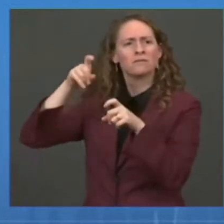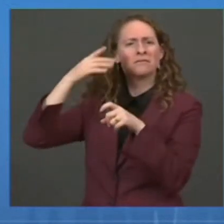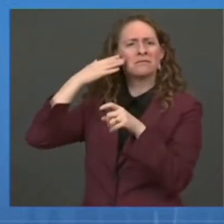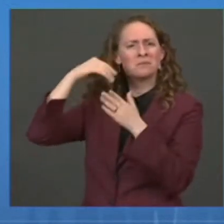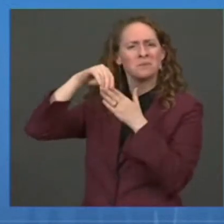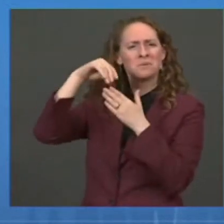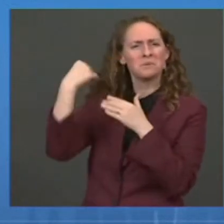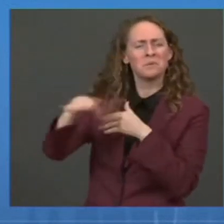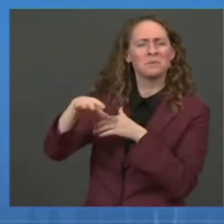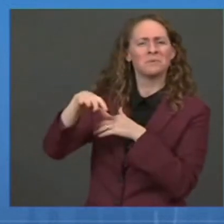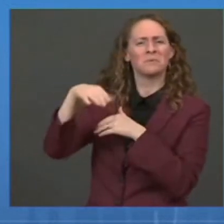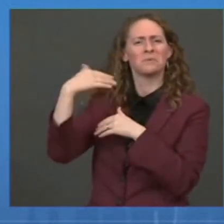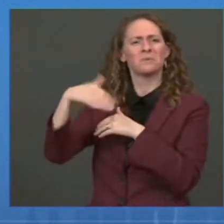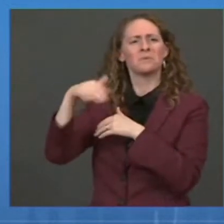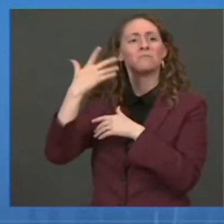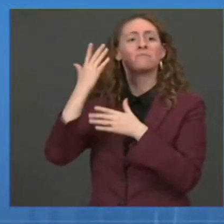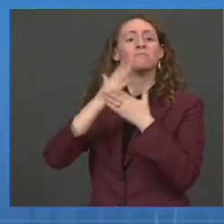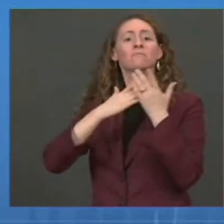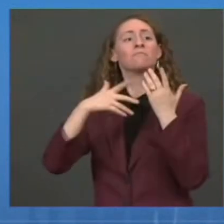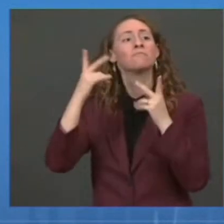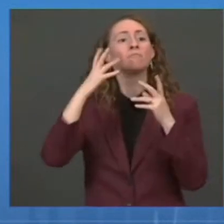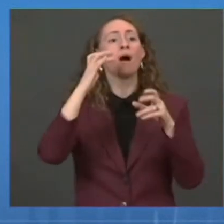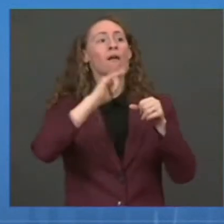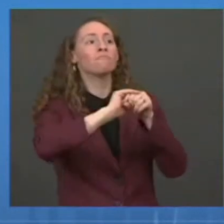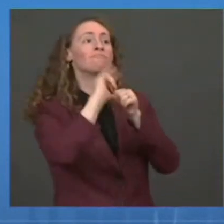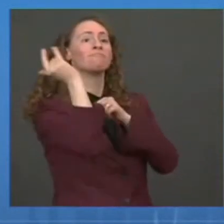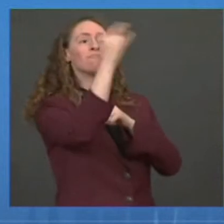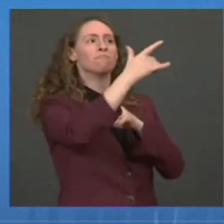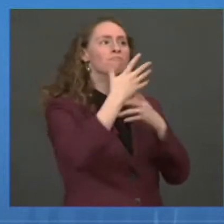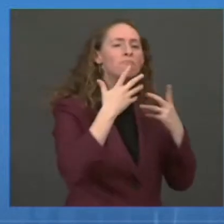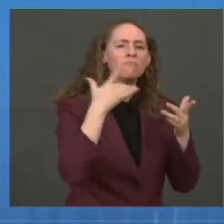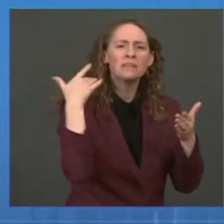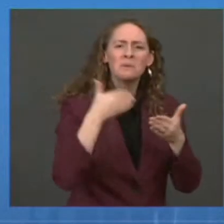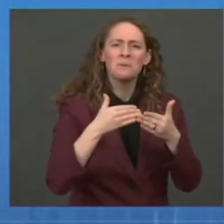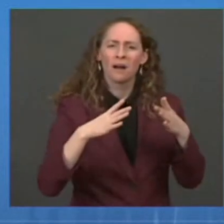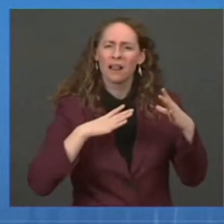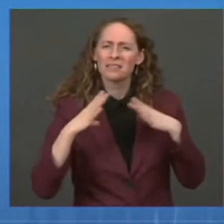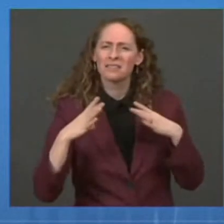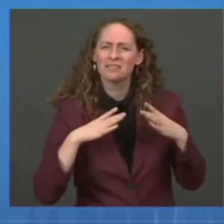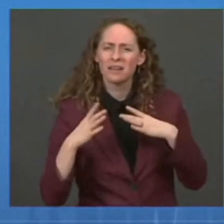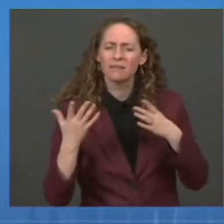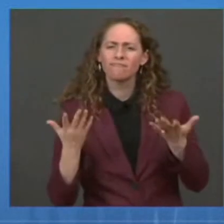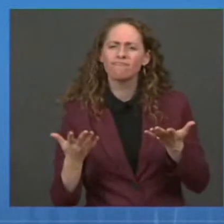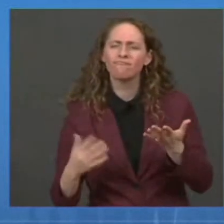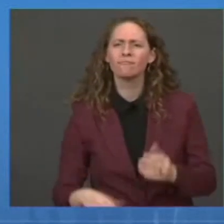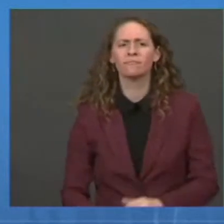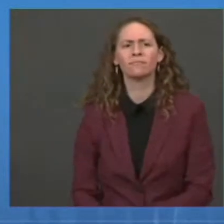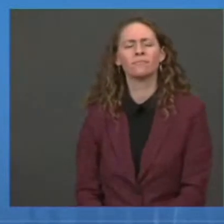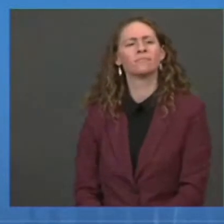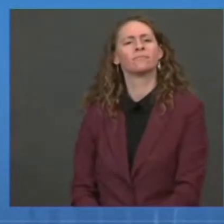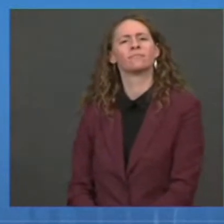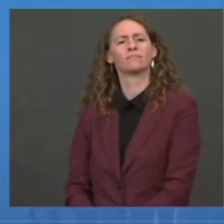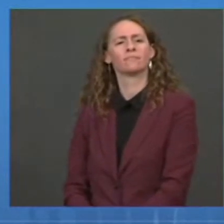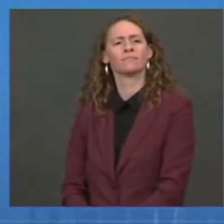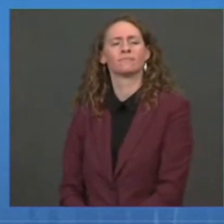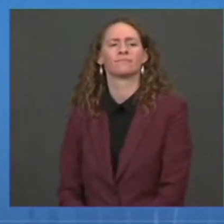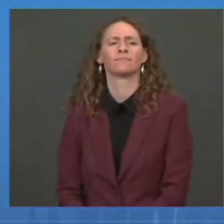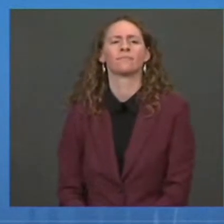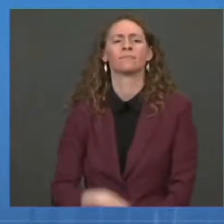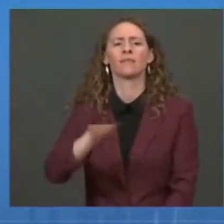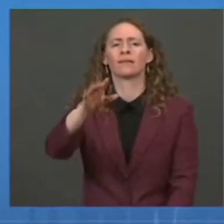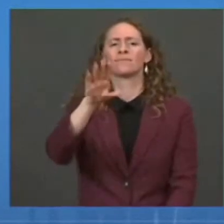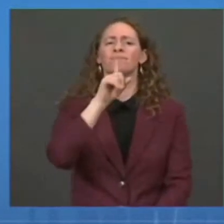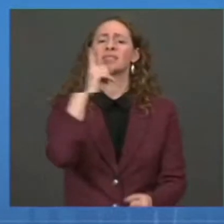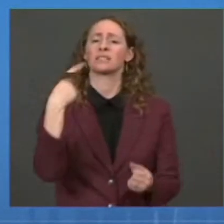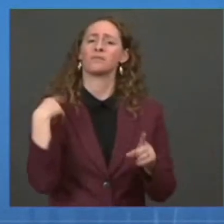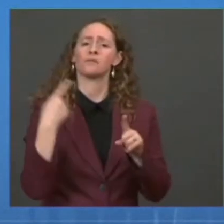our strategy here is convenient tests where and when they are needed. And we want to make sure we